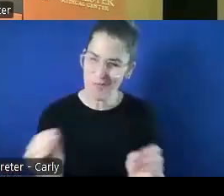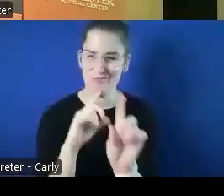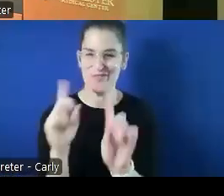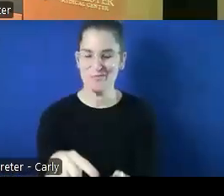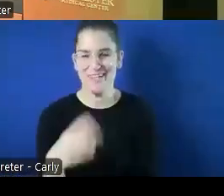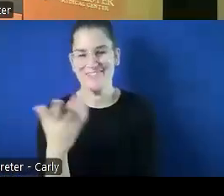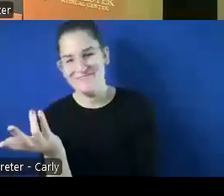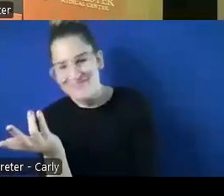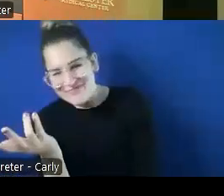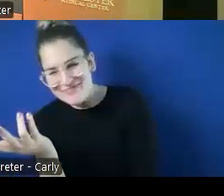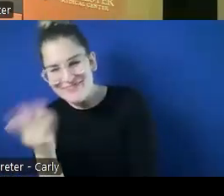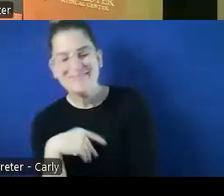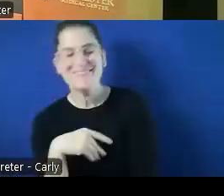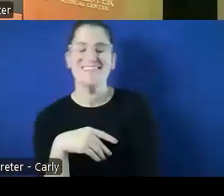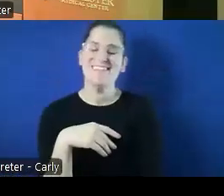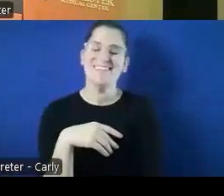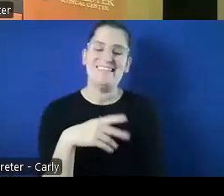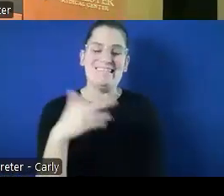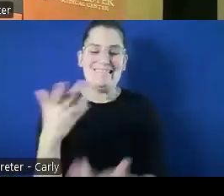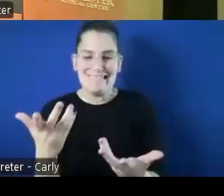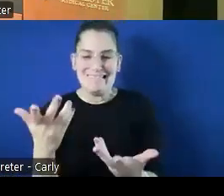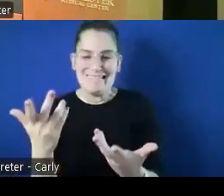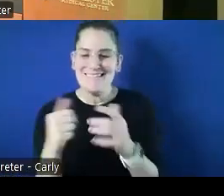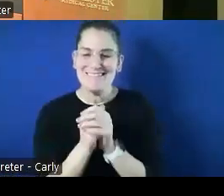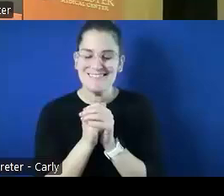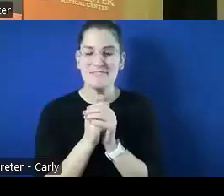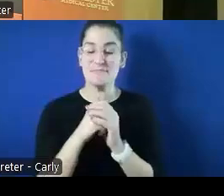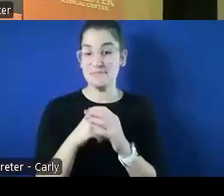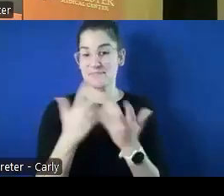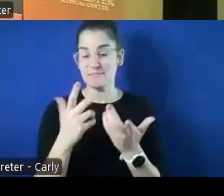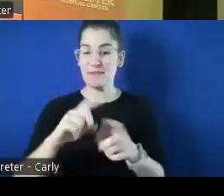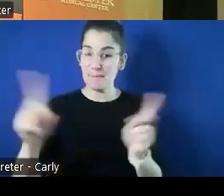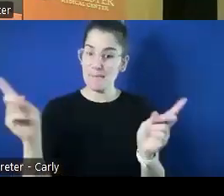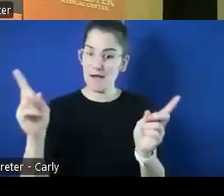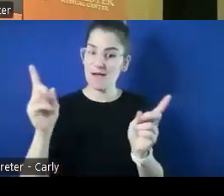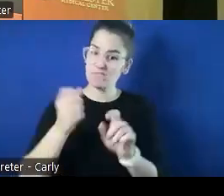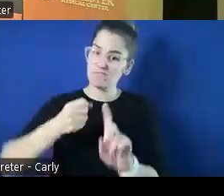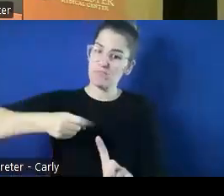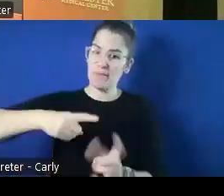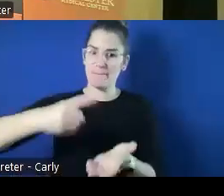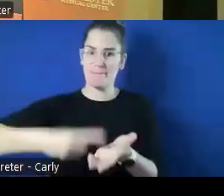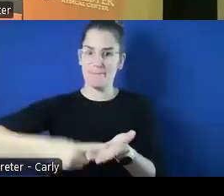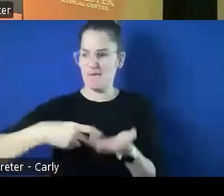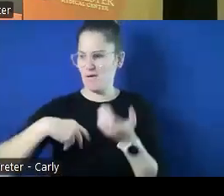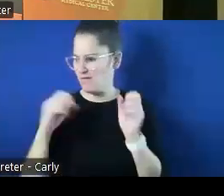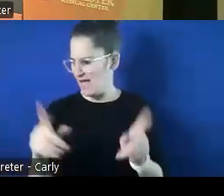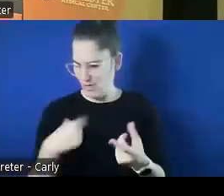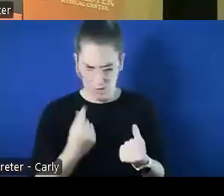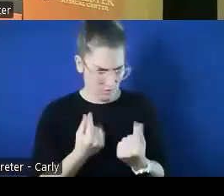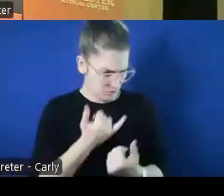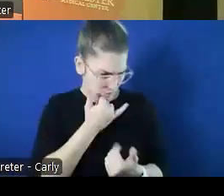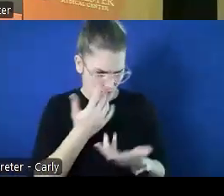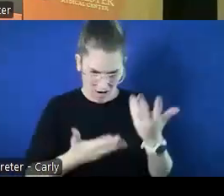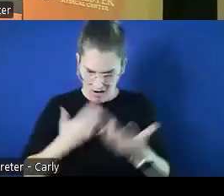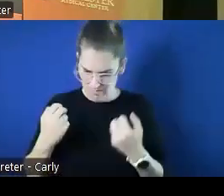win some, you lose some, but it did lead to, a lot of discussions with my peers about, okay, what are we doing that's wrong here, right? Like,